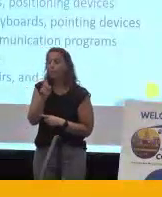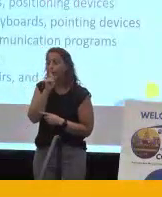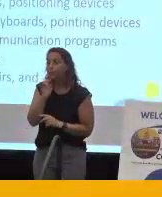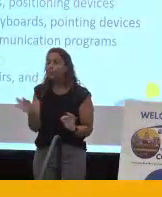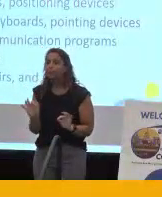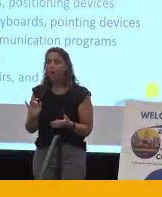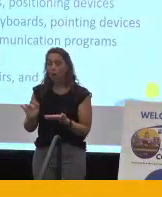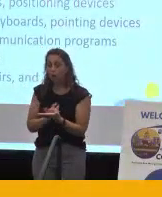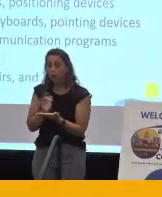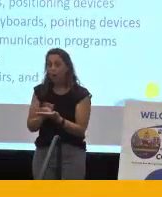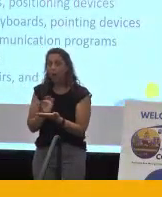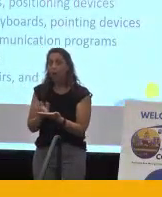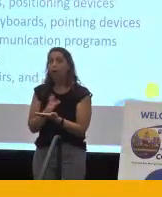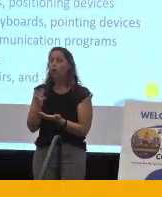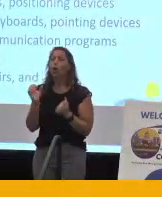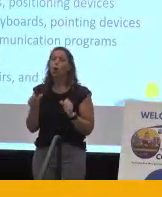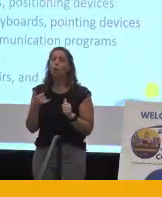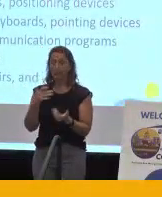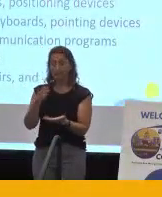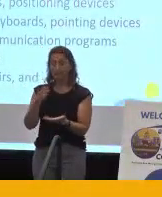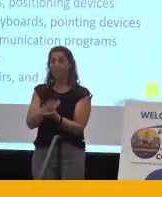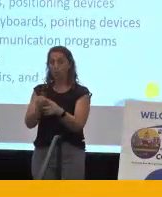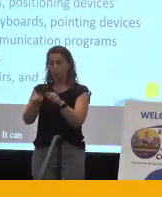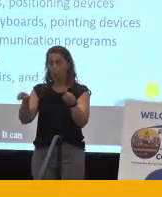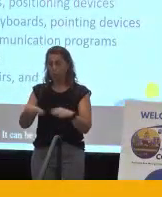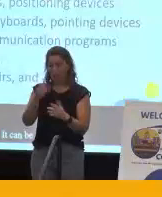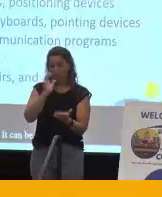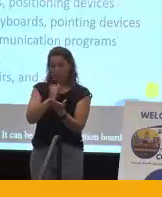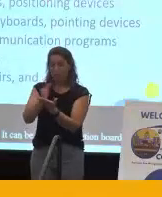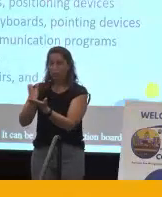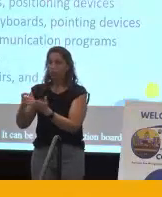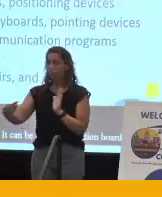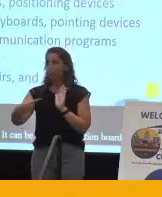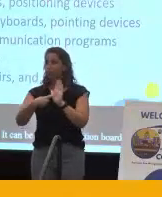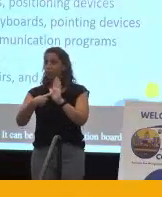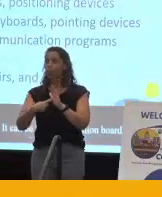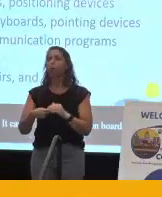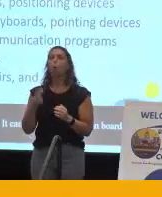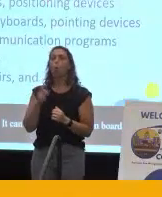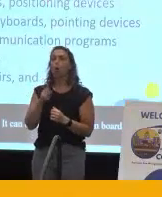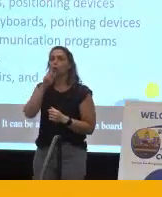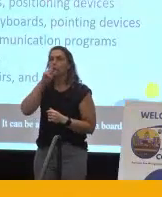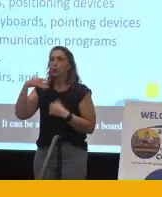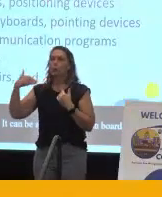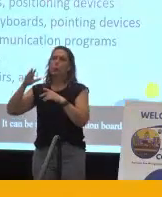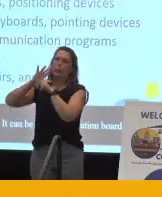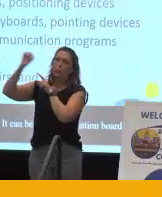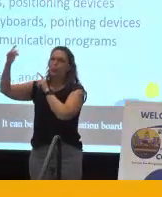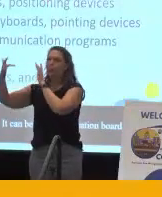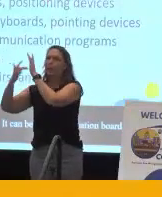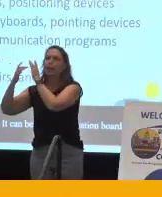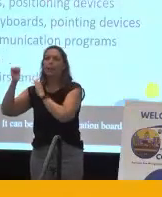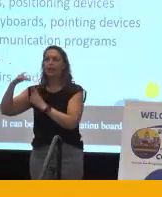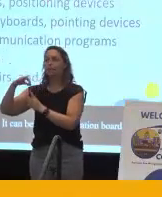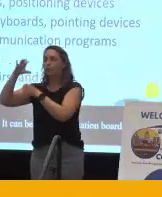communication board made of cardboard or file folders. It can be high tech. It can be a special purpose computer. It can be